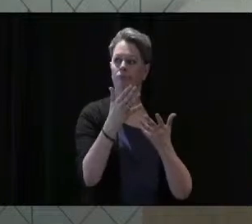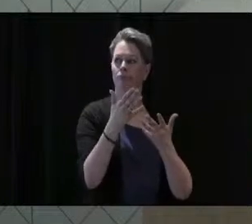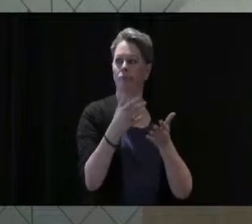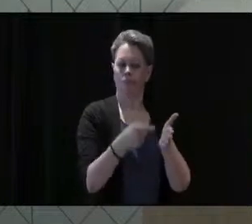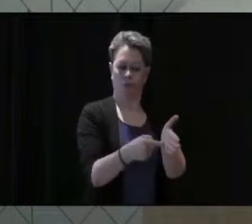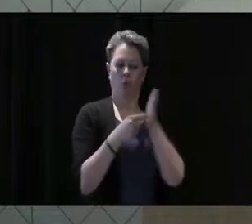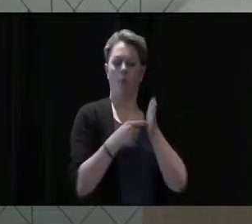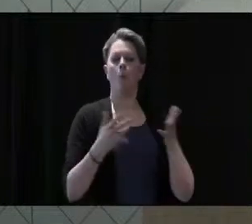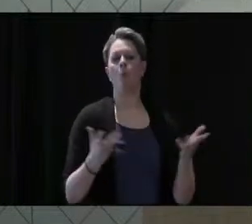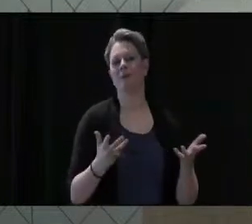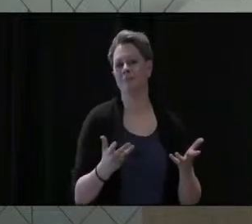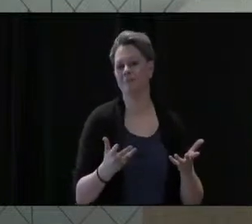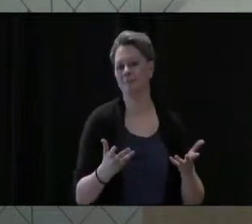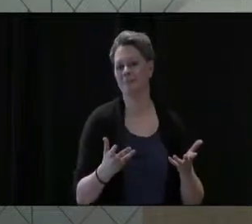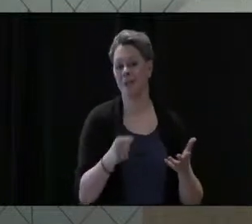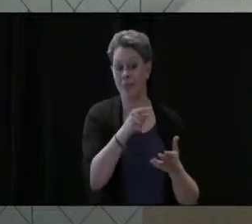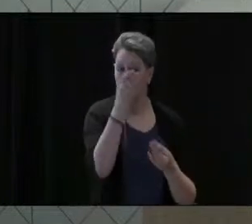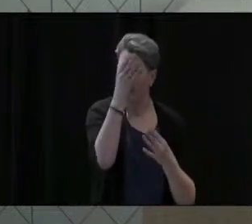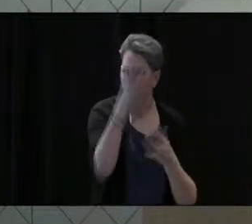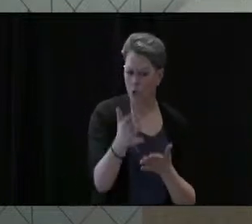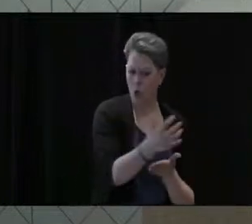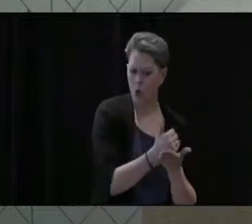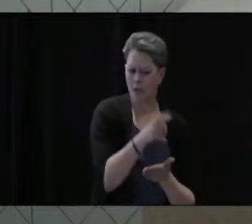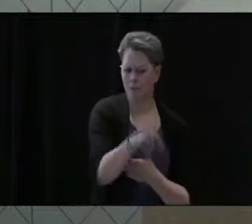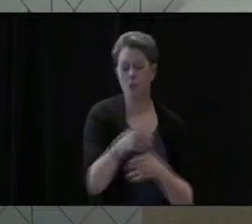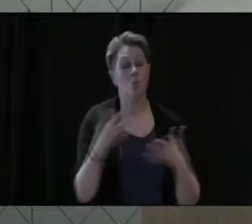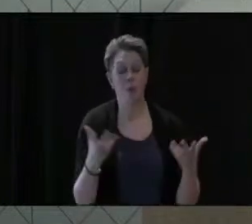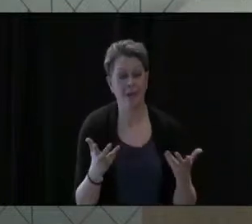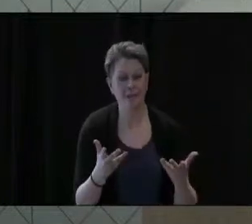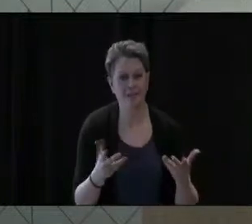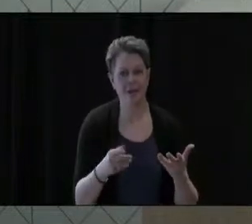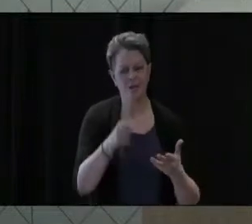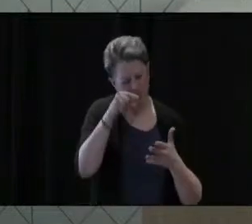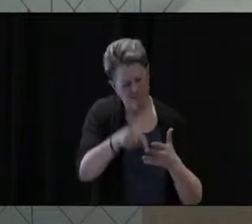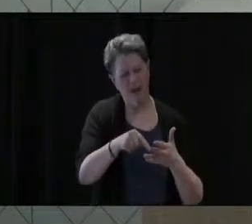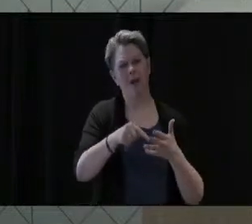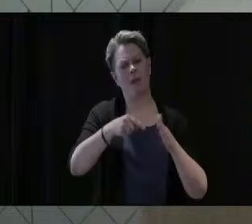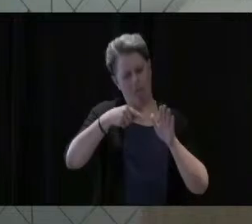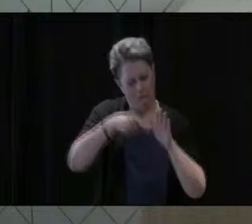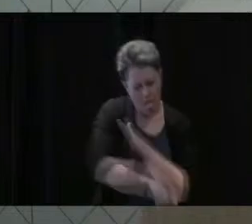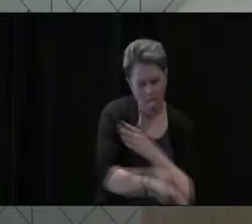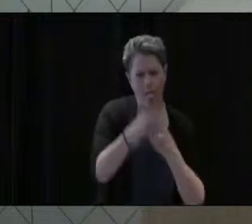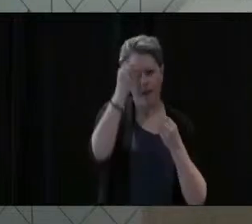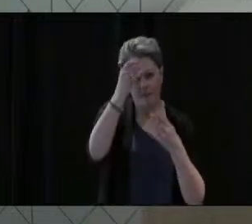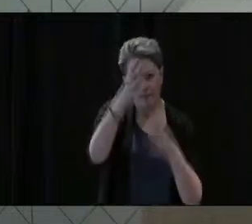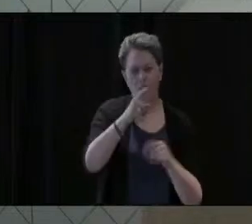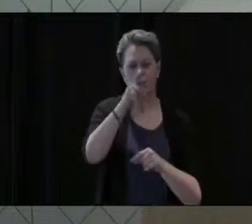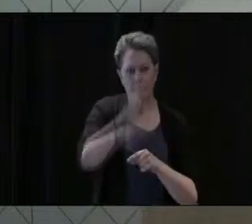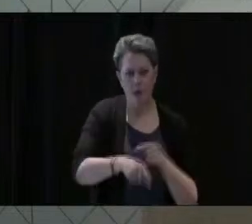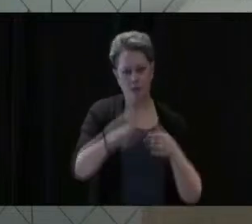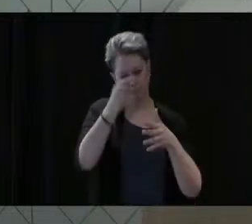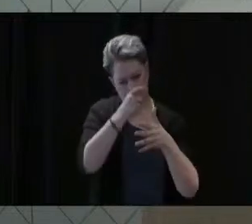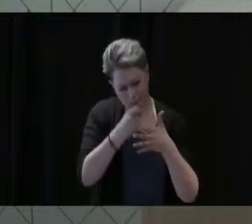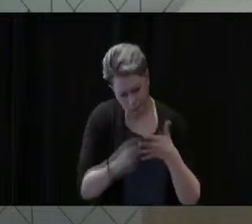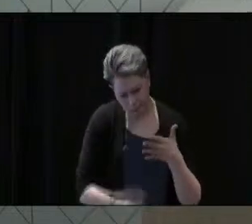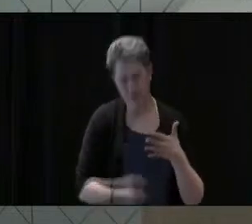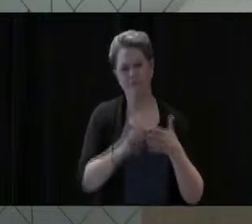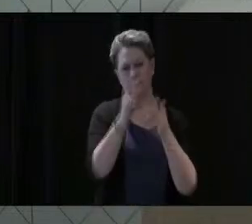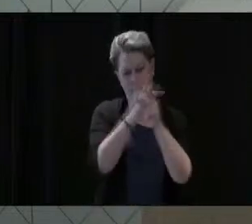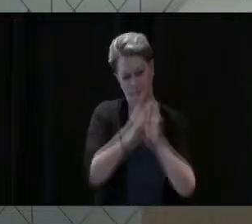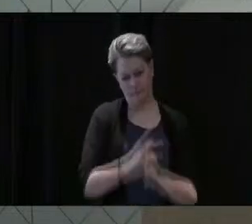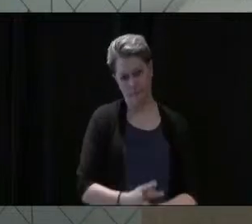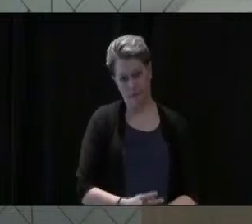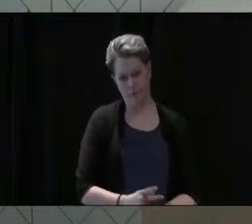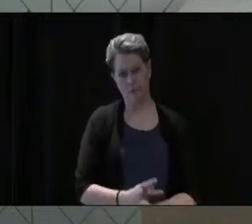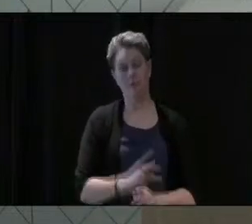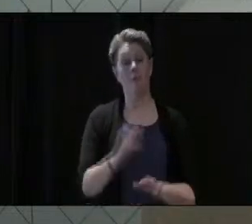to do? What data do they have to collect in order to do that reporting? How can we roll out things like